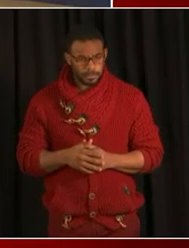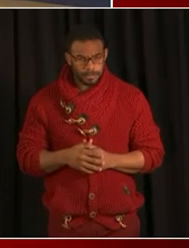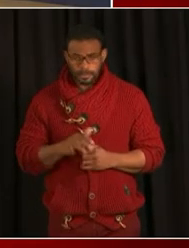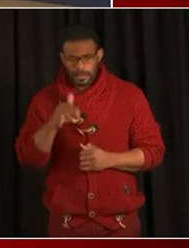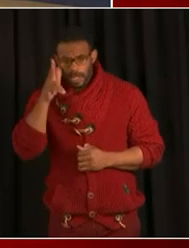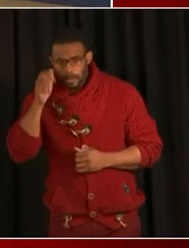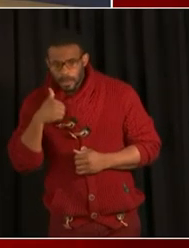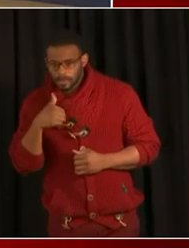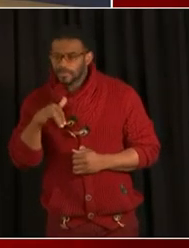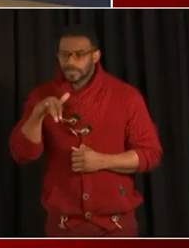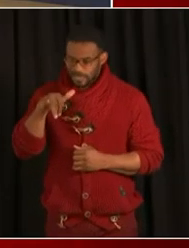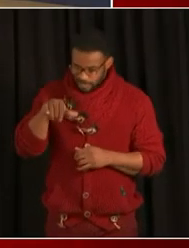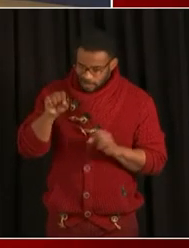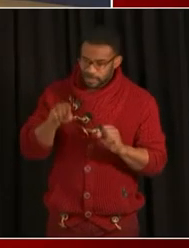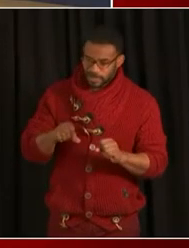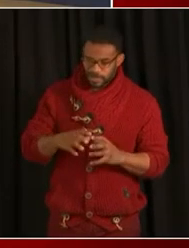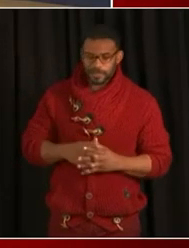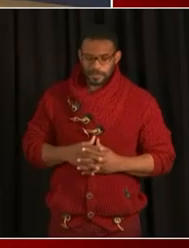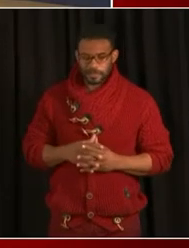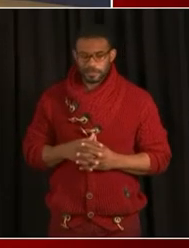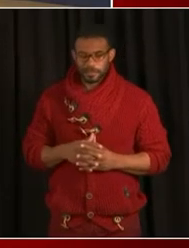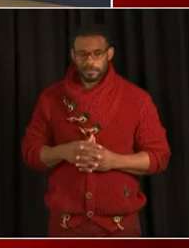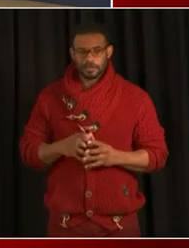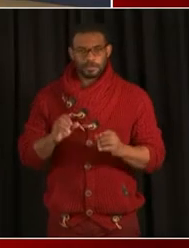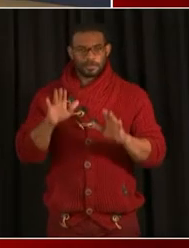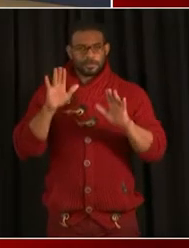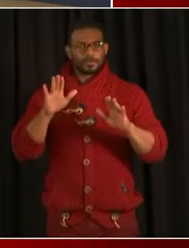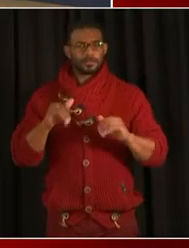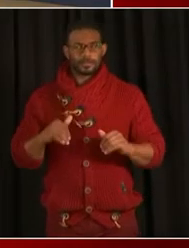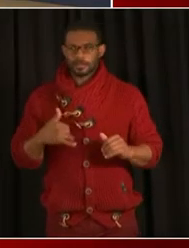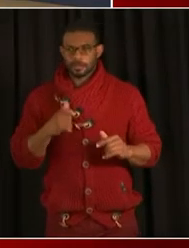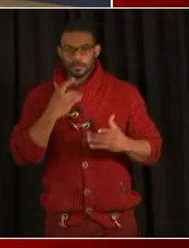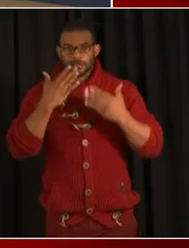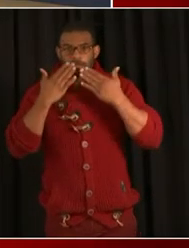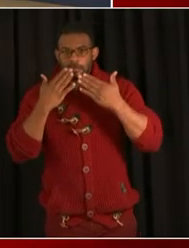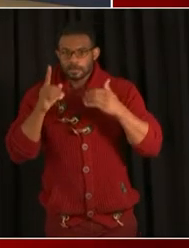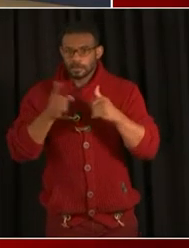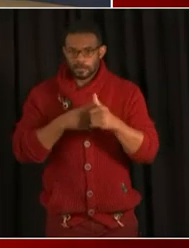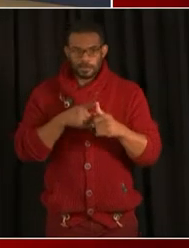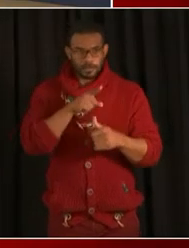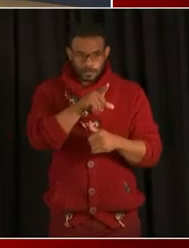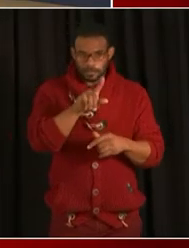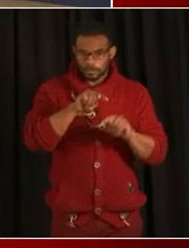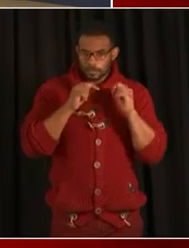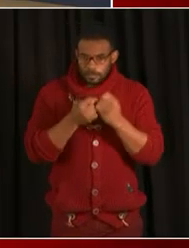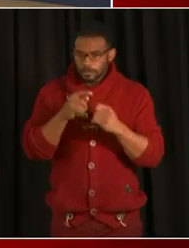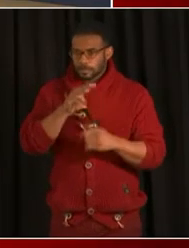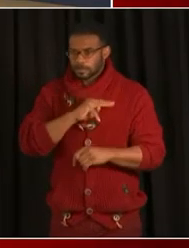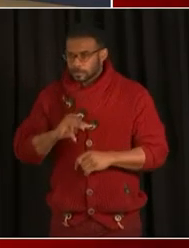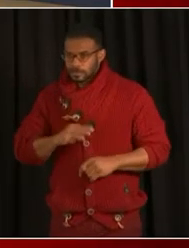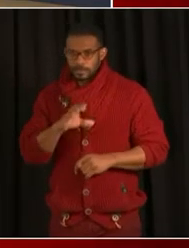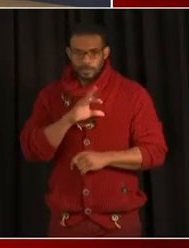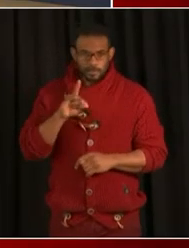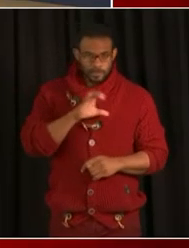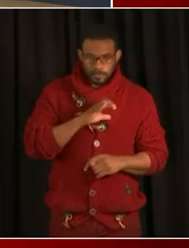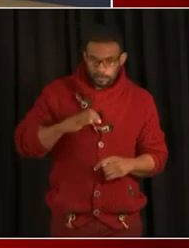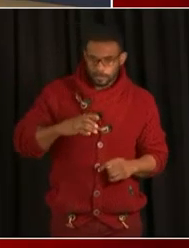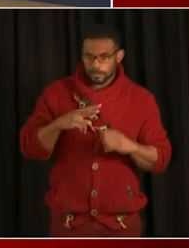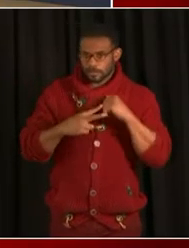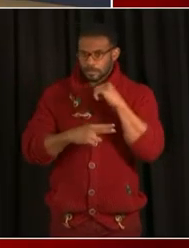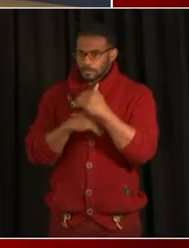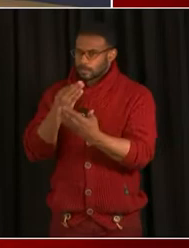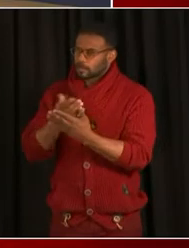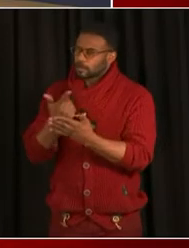say, can you hear me? Yes, we can. Okay, great. I just want to say thank you first to you and your team and the mayor and the council for the Bridge